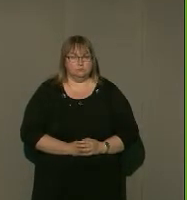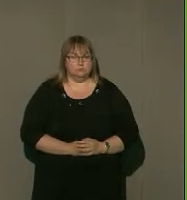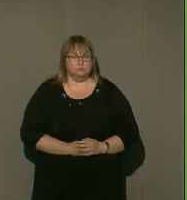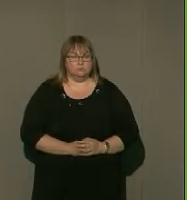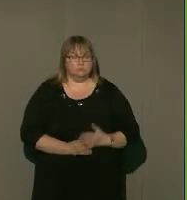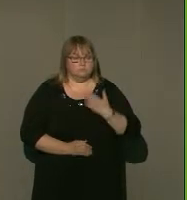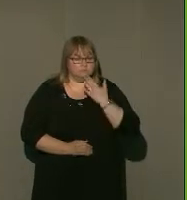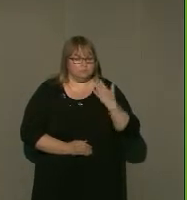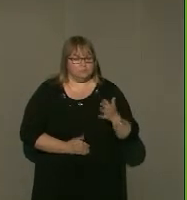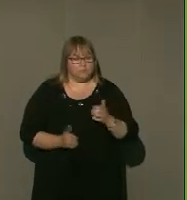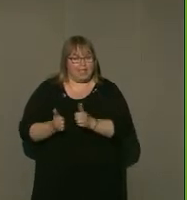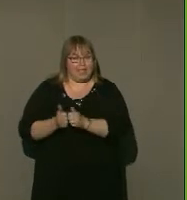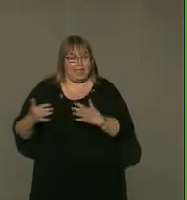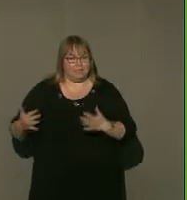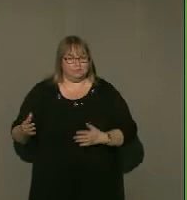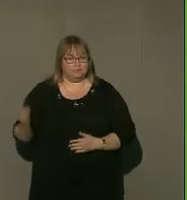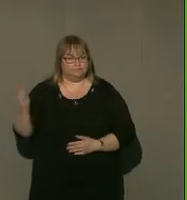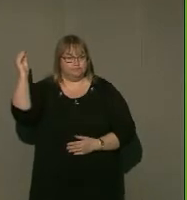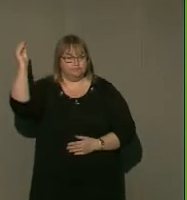Thank you. And those against?